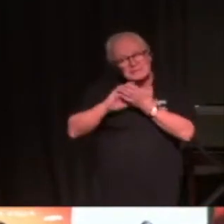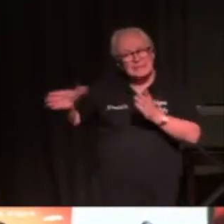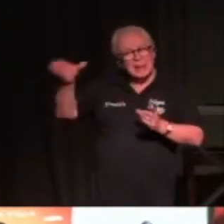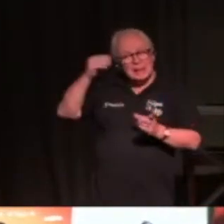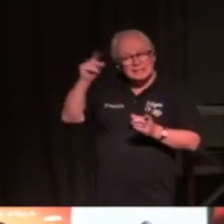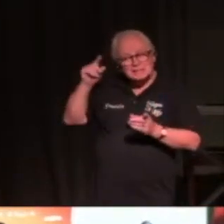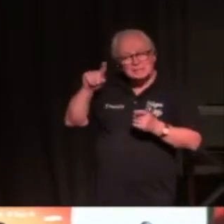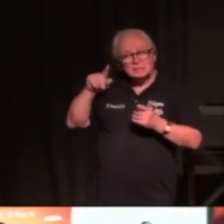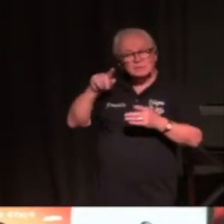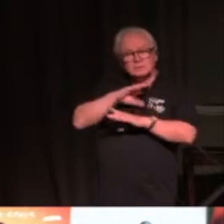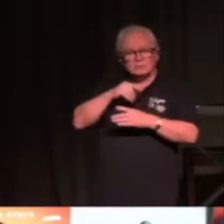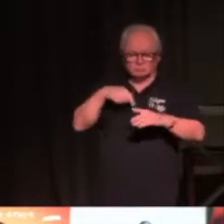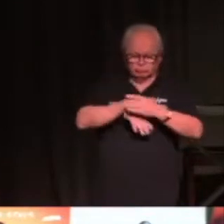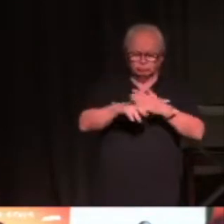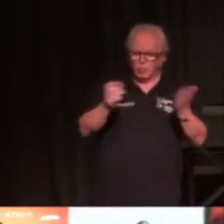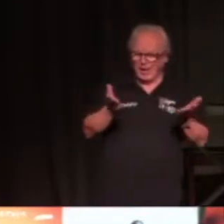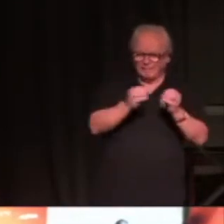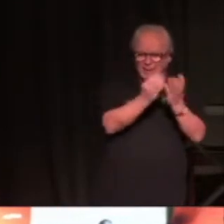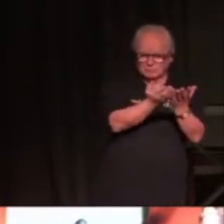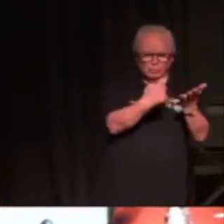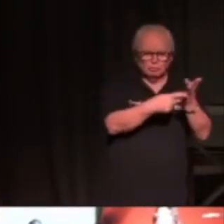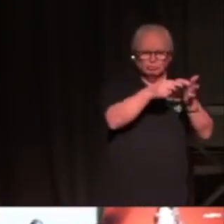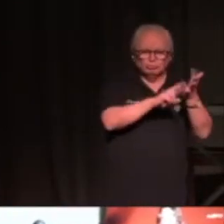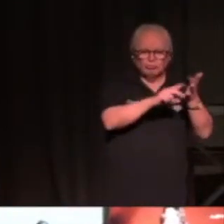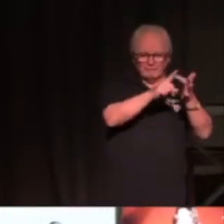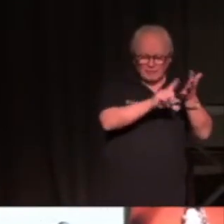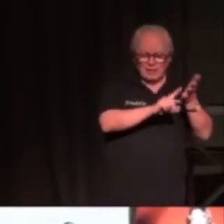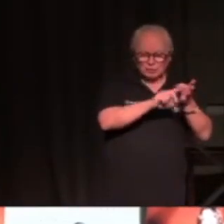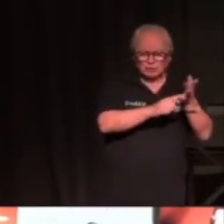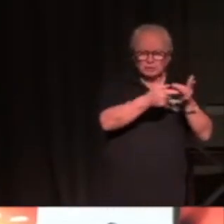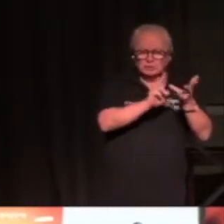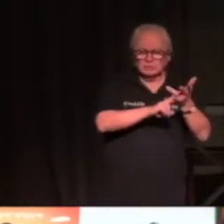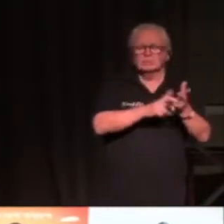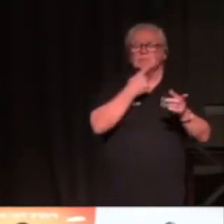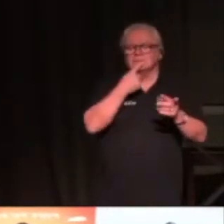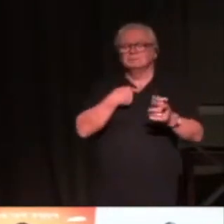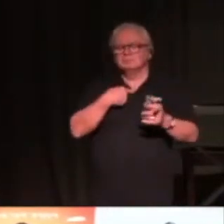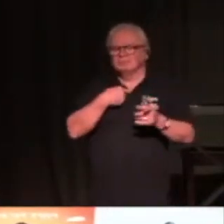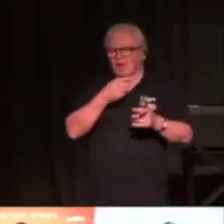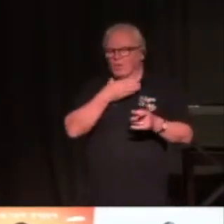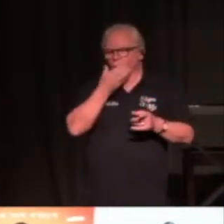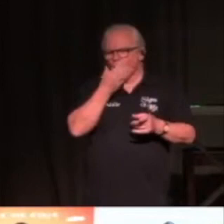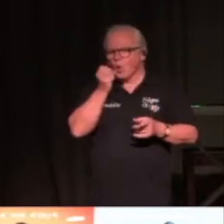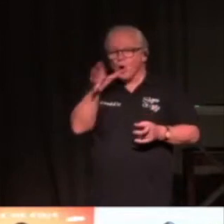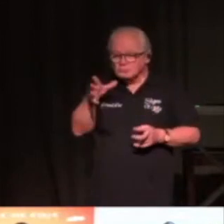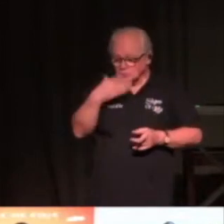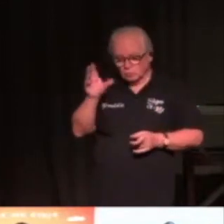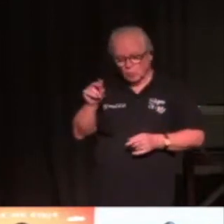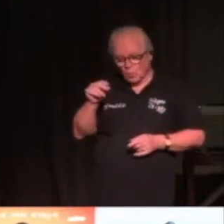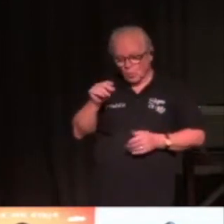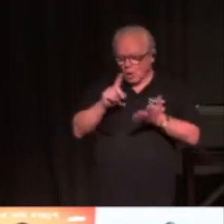lukewarm church in the book of Revelation. Listen to him. He said, "Behold, I stand at the door." That door's your heart.